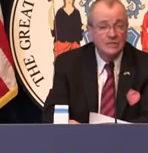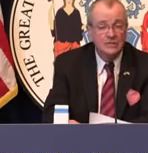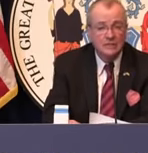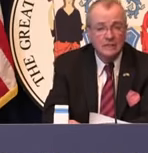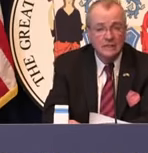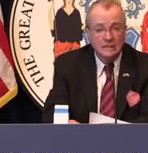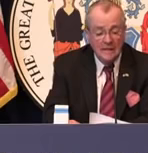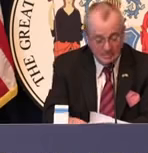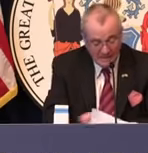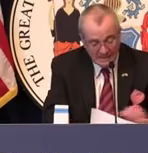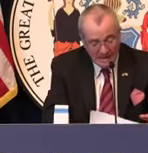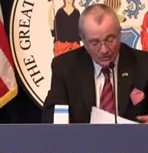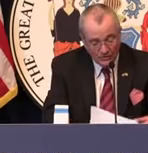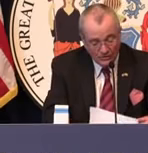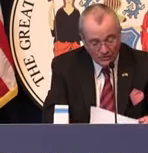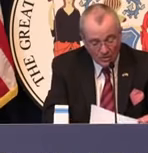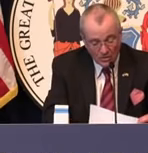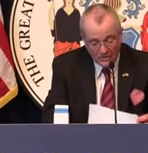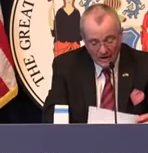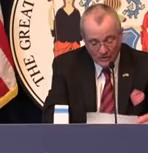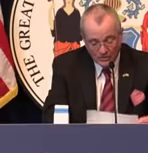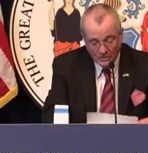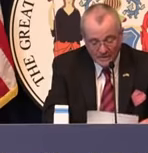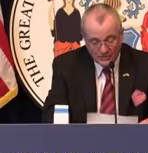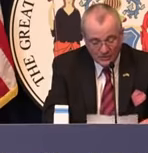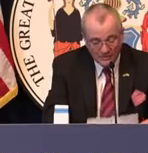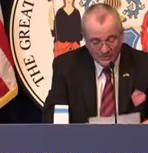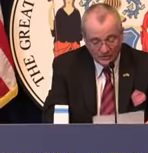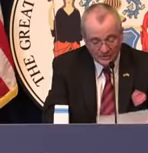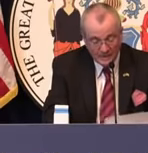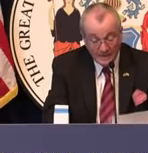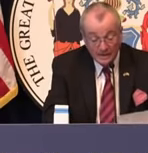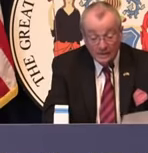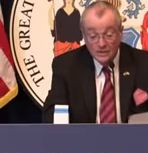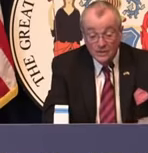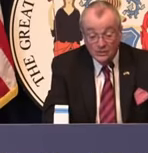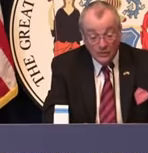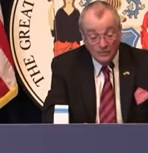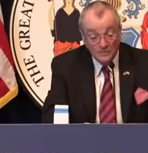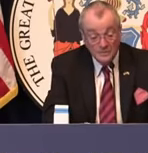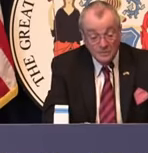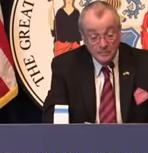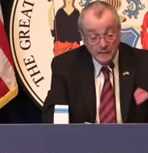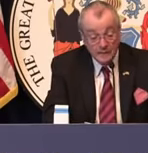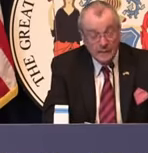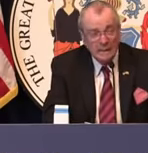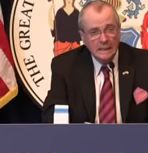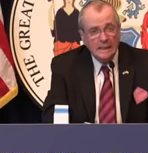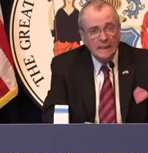at least $10 million of coronavirus relief funds to do so.